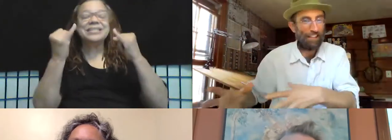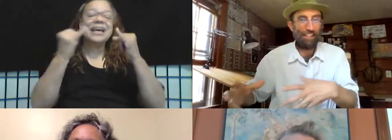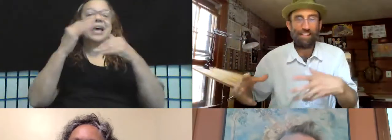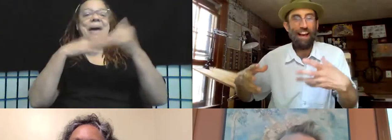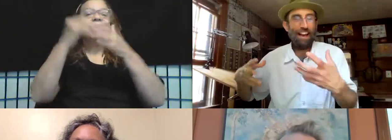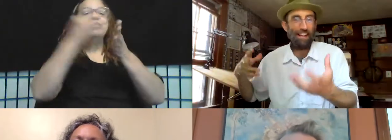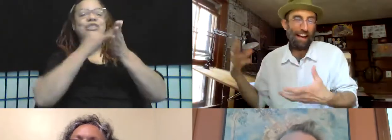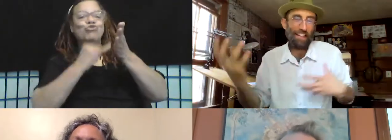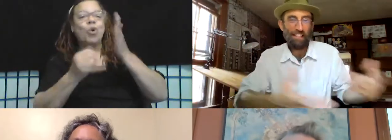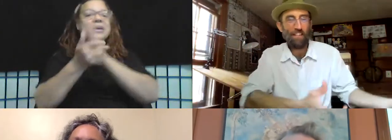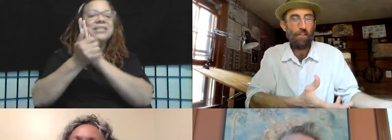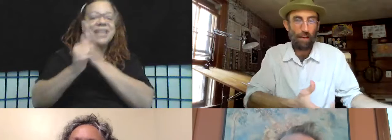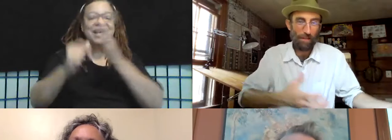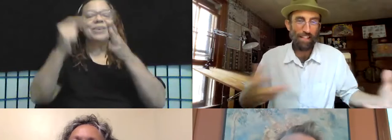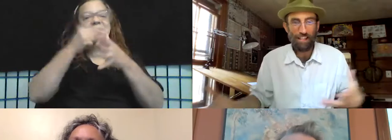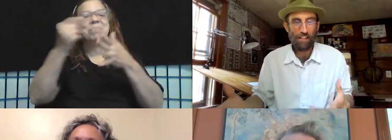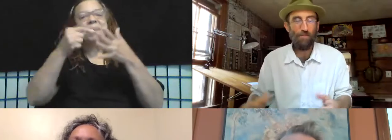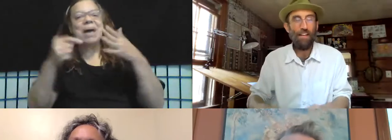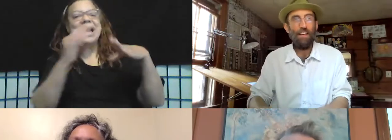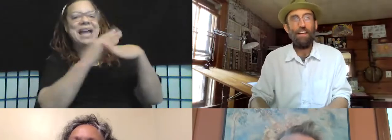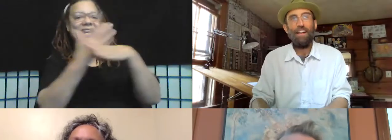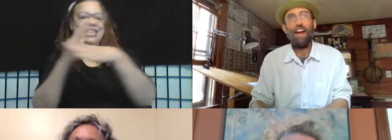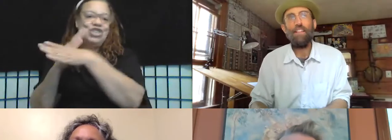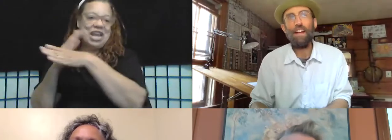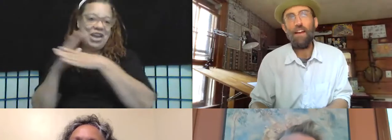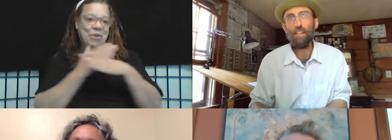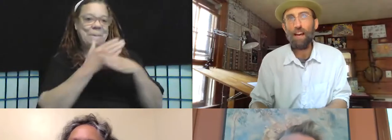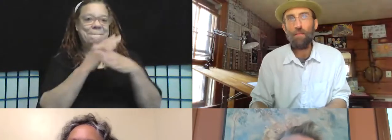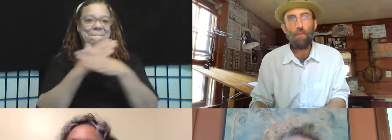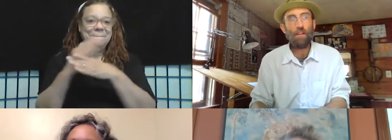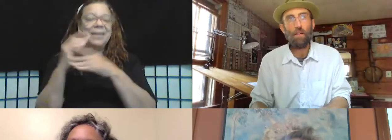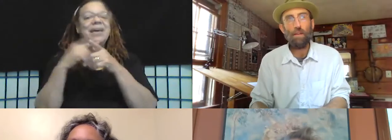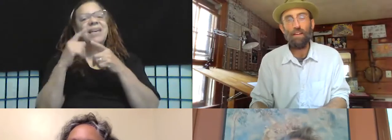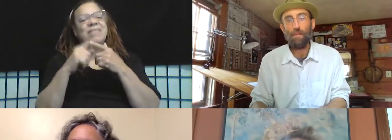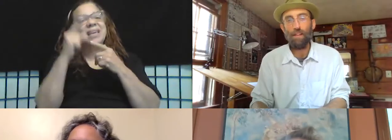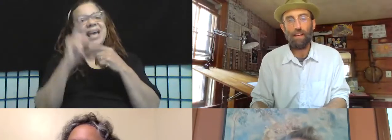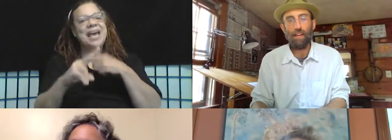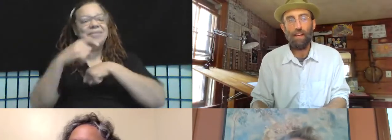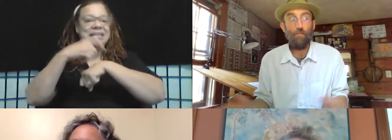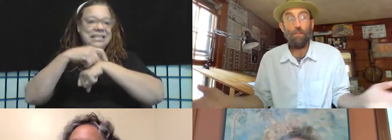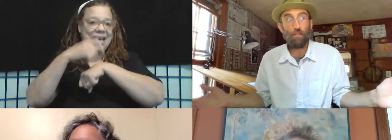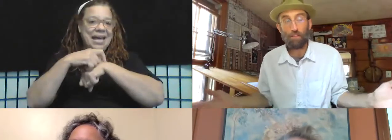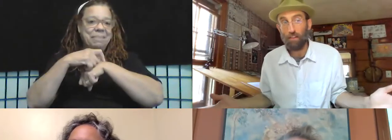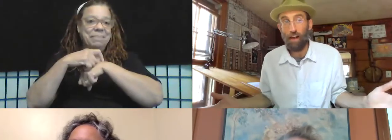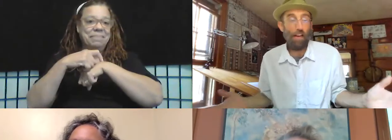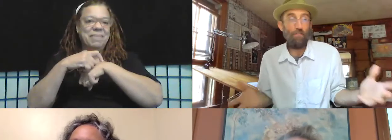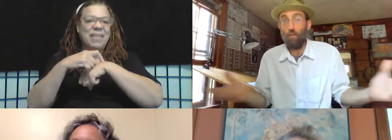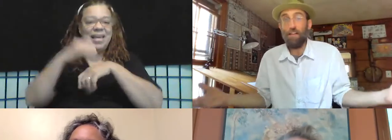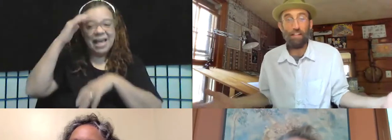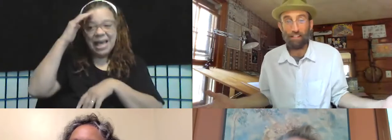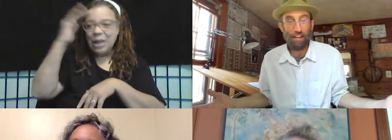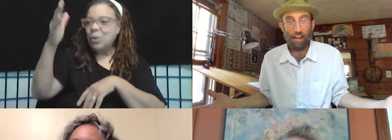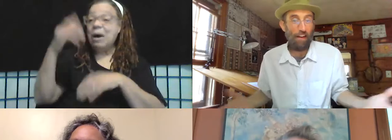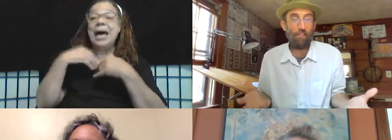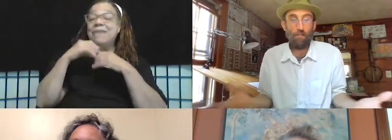drawing skills and I can share them and teach them. And then half the time I want to come in and be like, hey, folks, I have